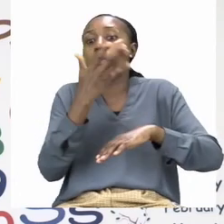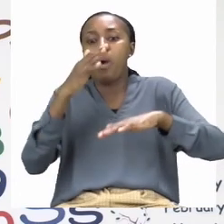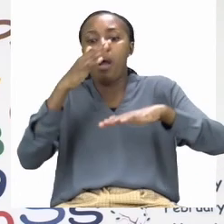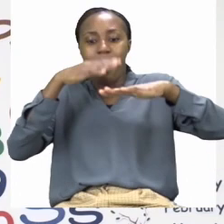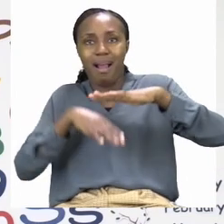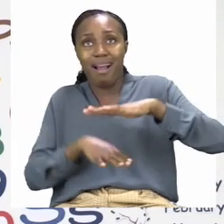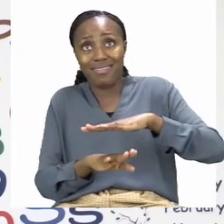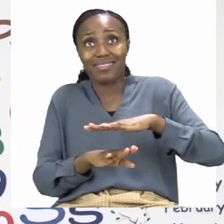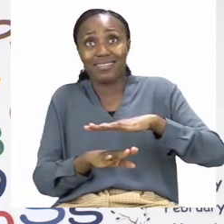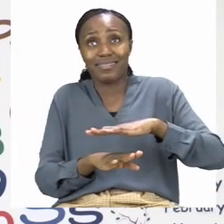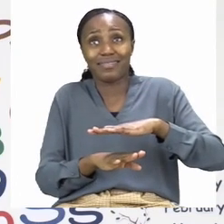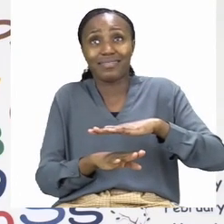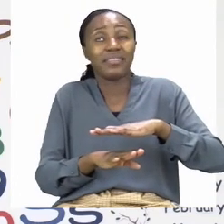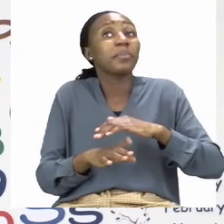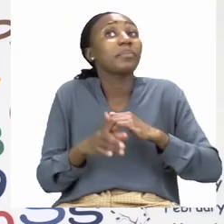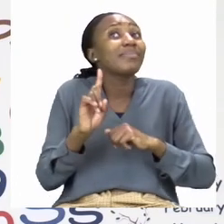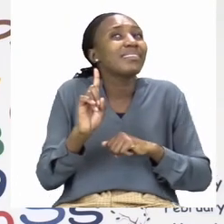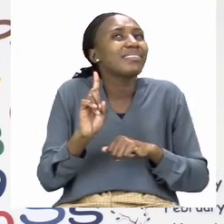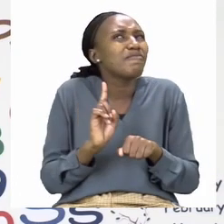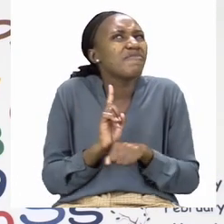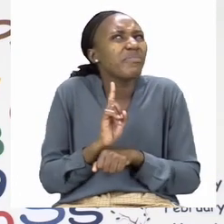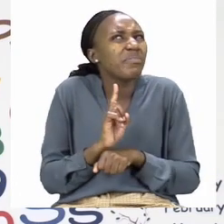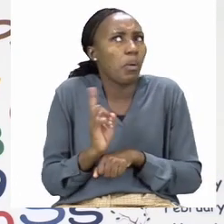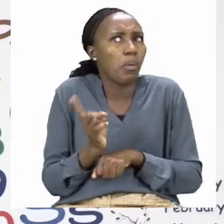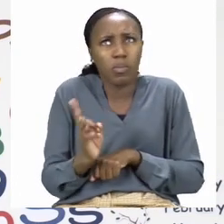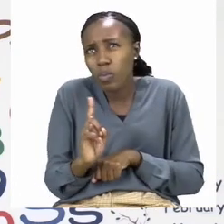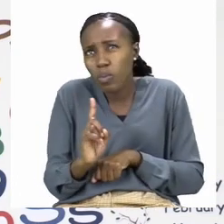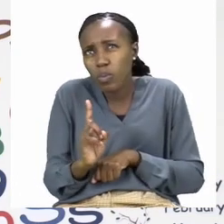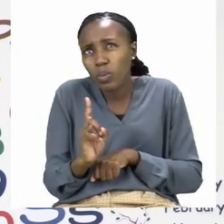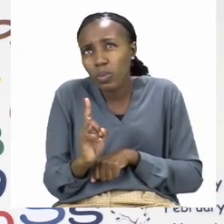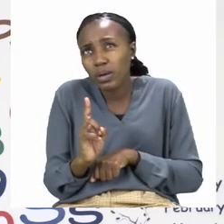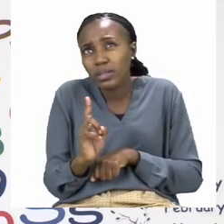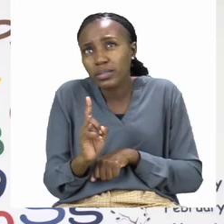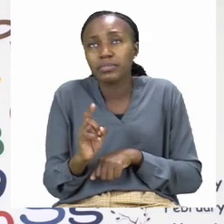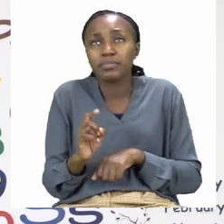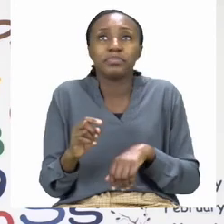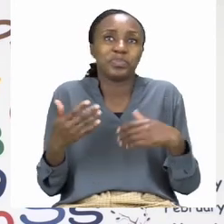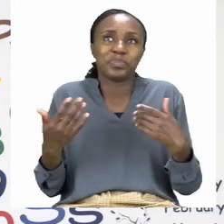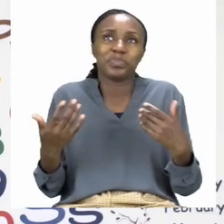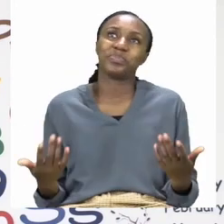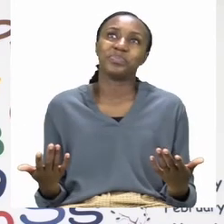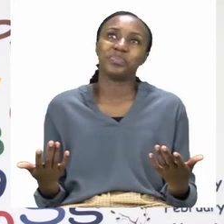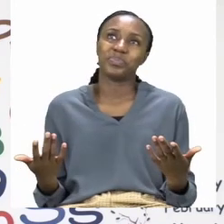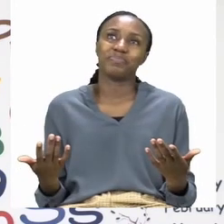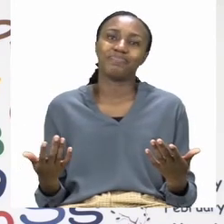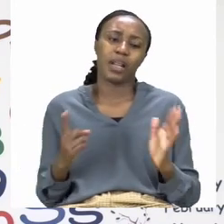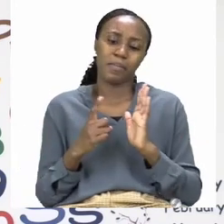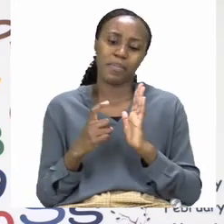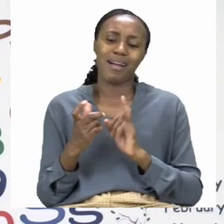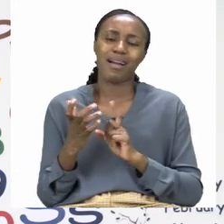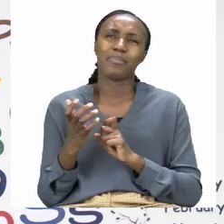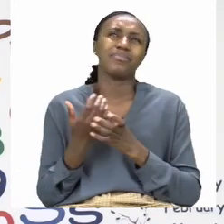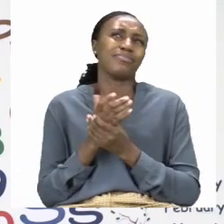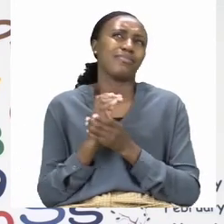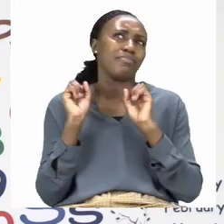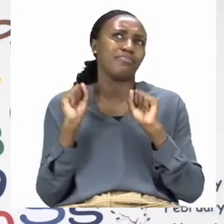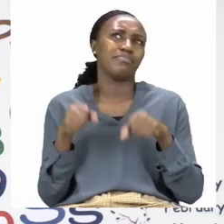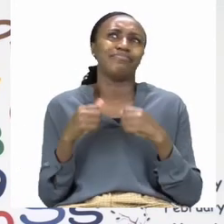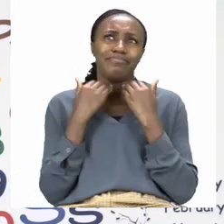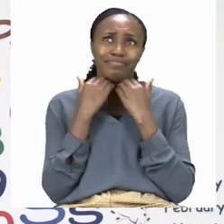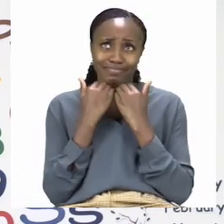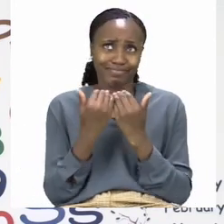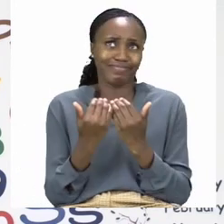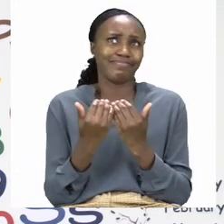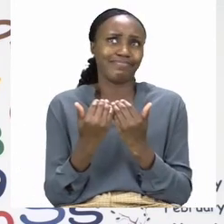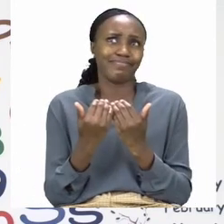sinking. Now, boys and girls, before we start our lesson for today, we need to sanitize. Now,